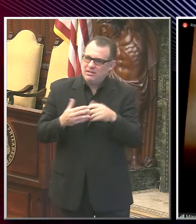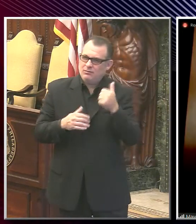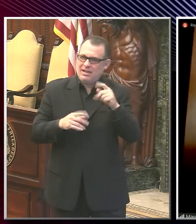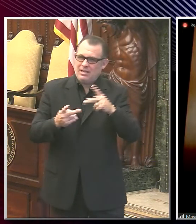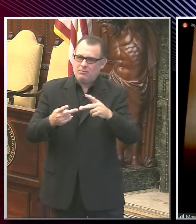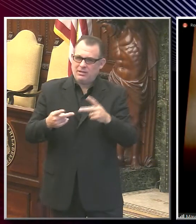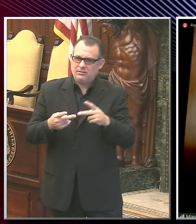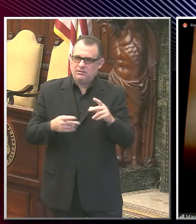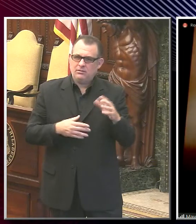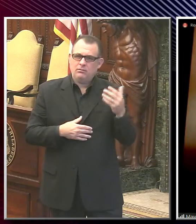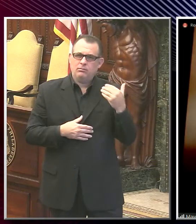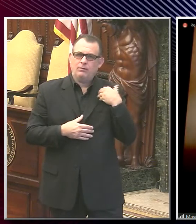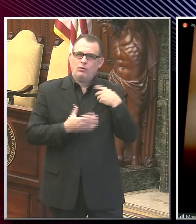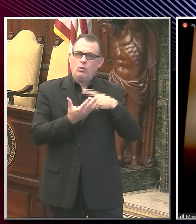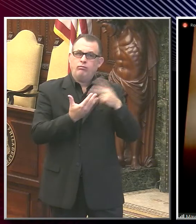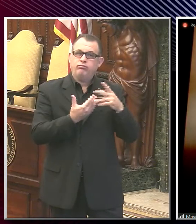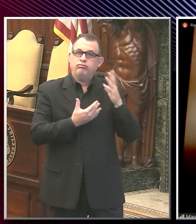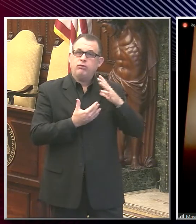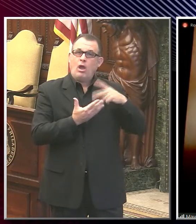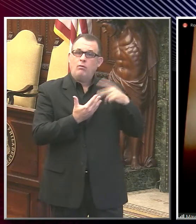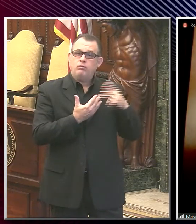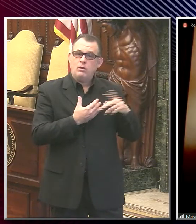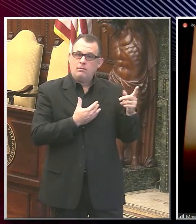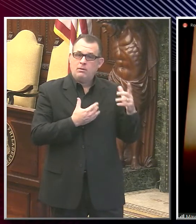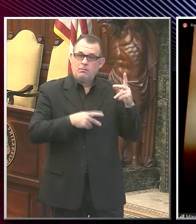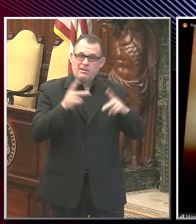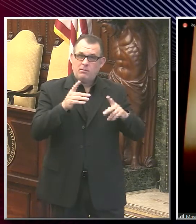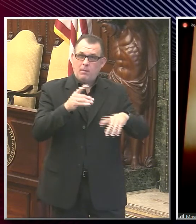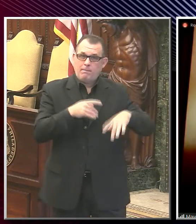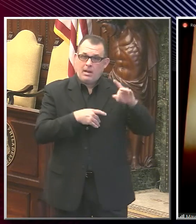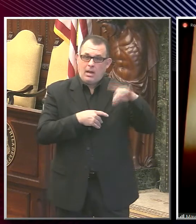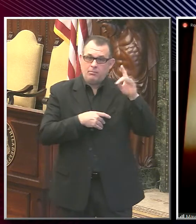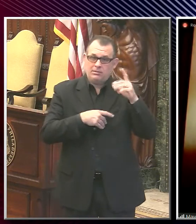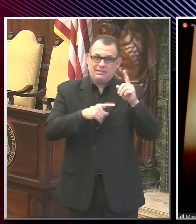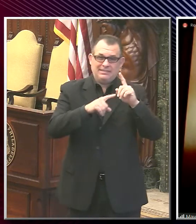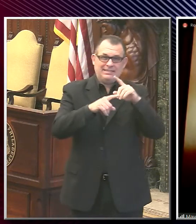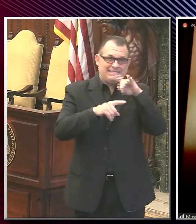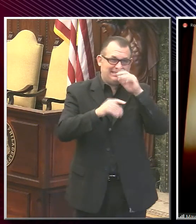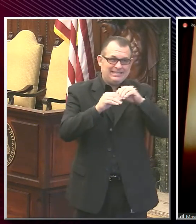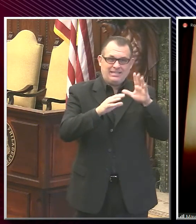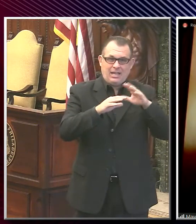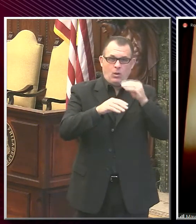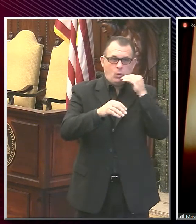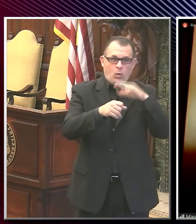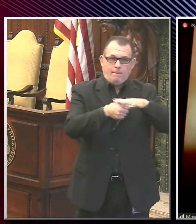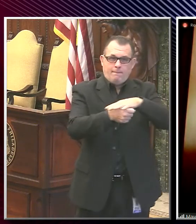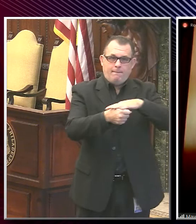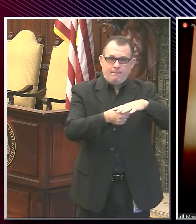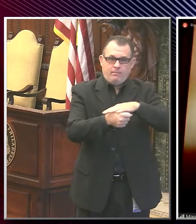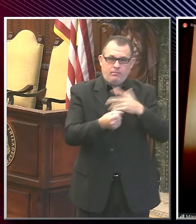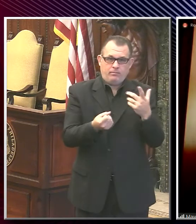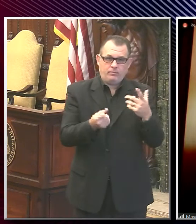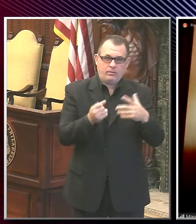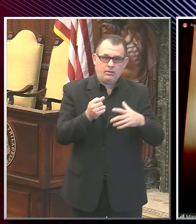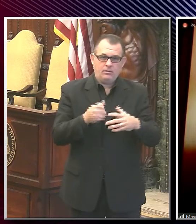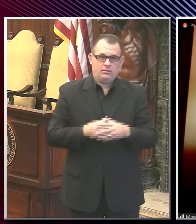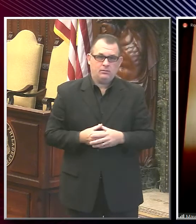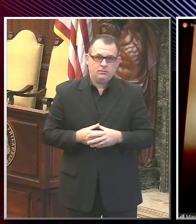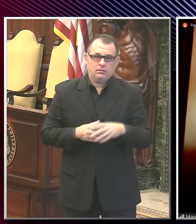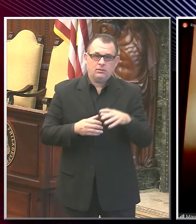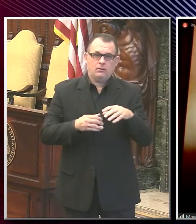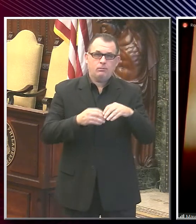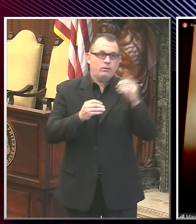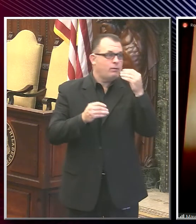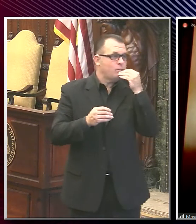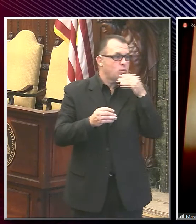program, iteration of the program, people are allowed to pick up for a number of kids in the house. They were allowed to pick up for a neighbor. That's all going because of